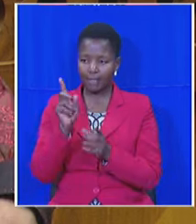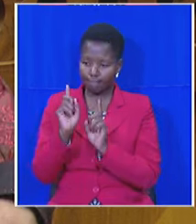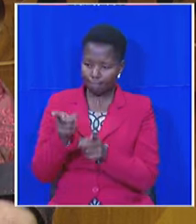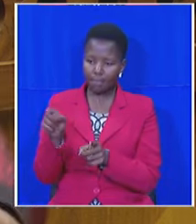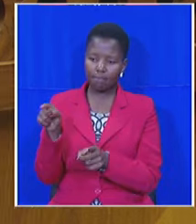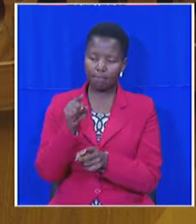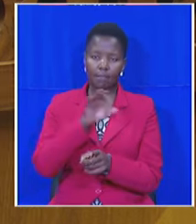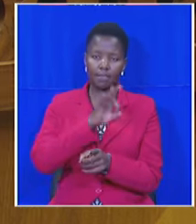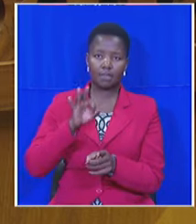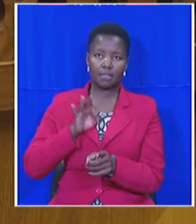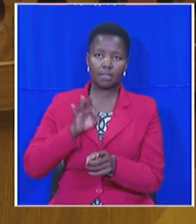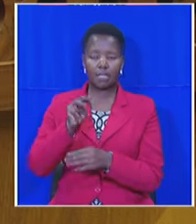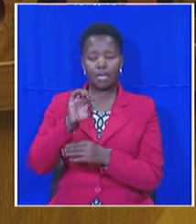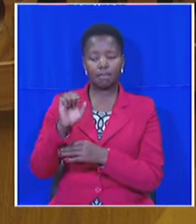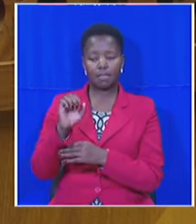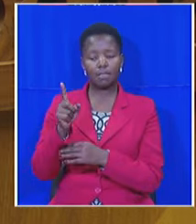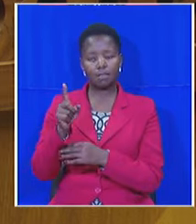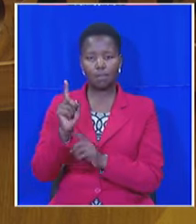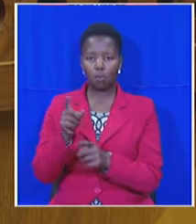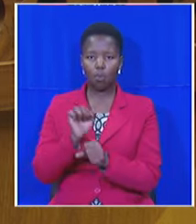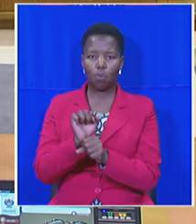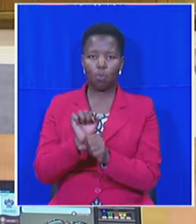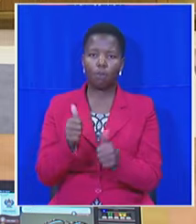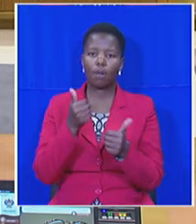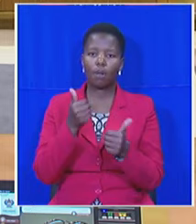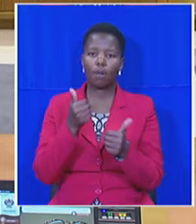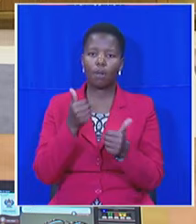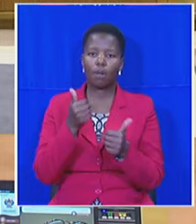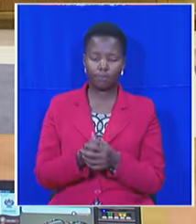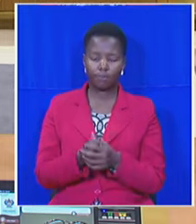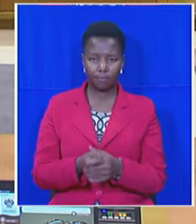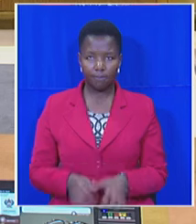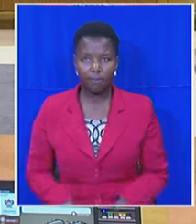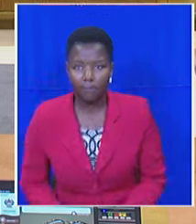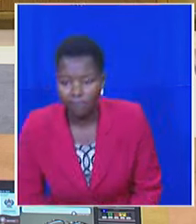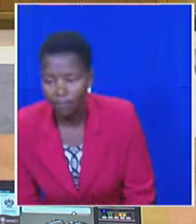the ANC MECs to order. I thank you. The NFP.